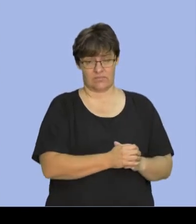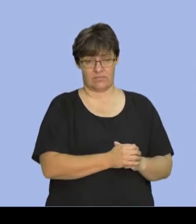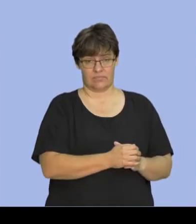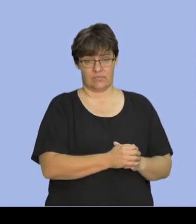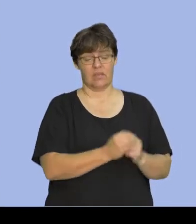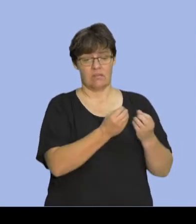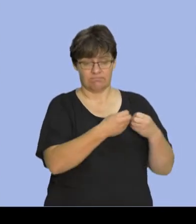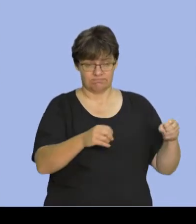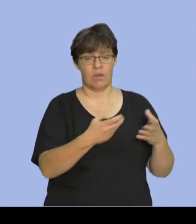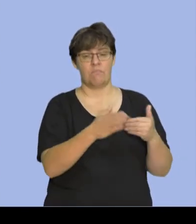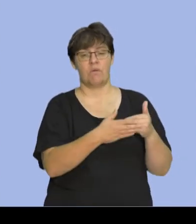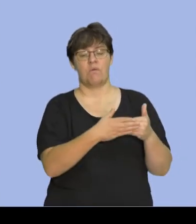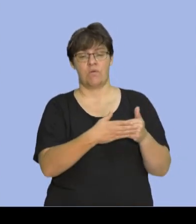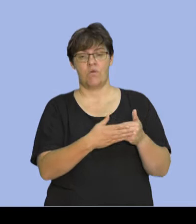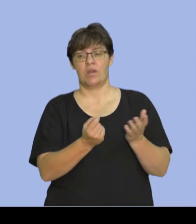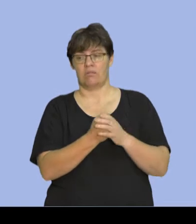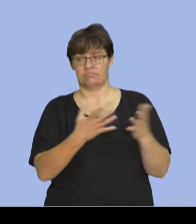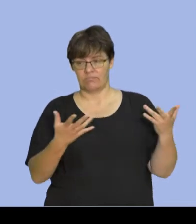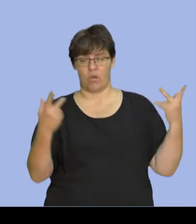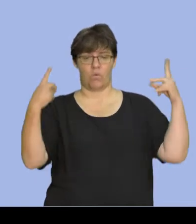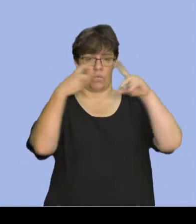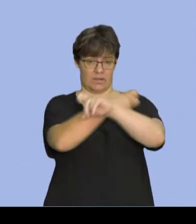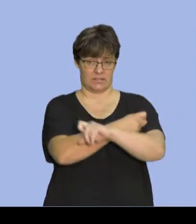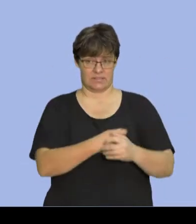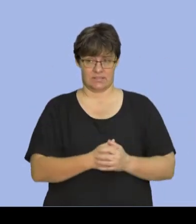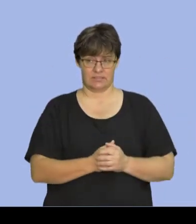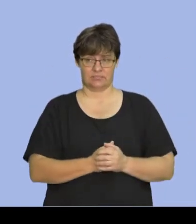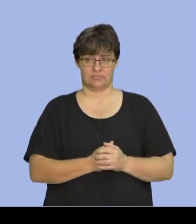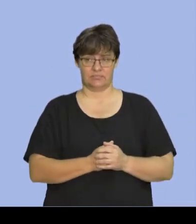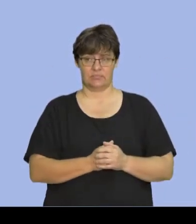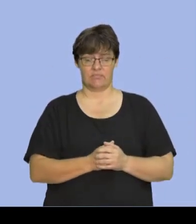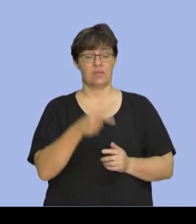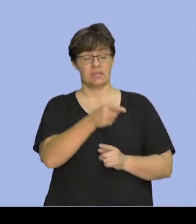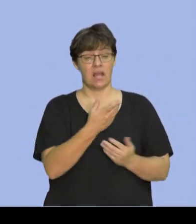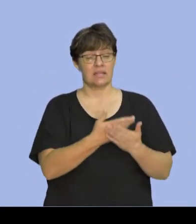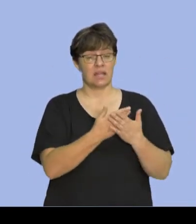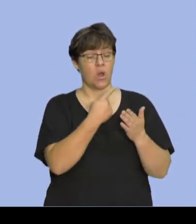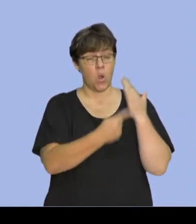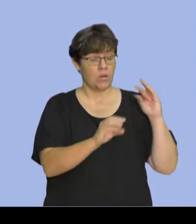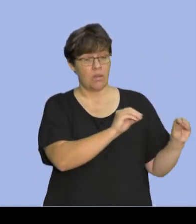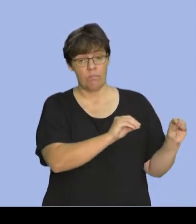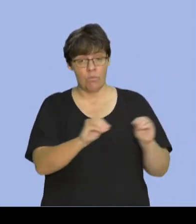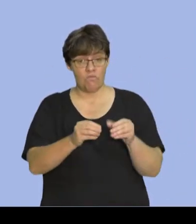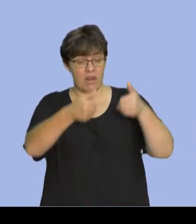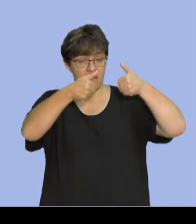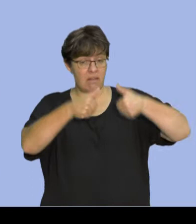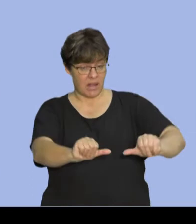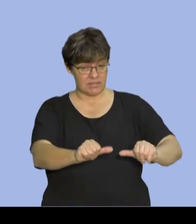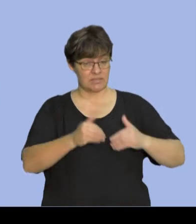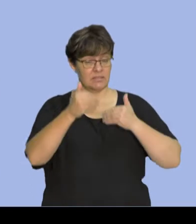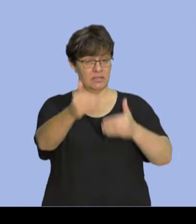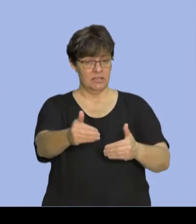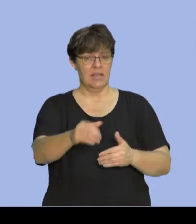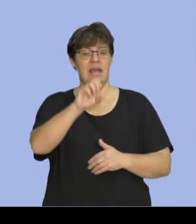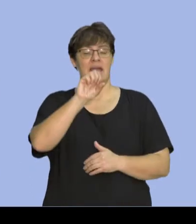more organelles and it becomes much more complex. The cell can only move to the next phase, which is the S